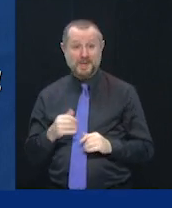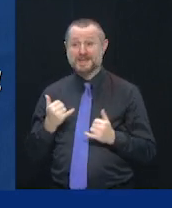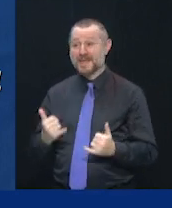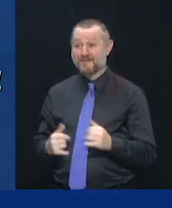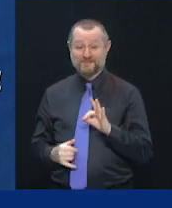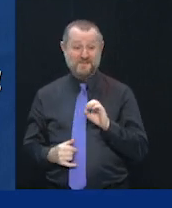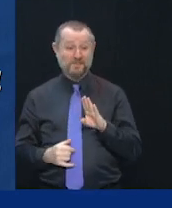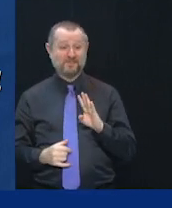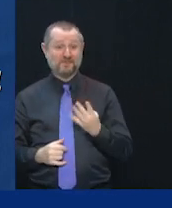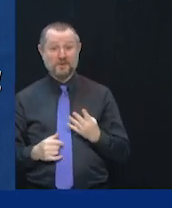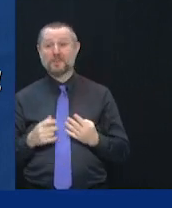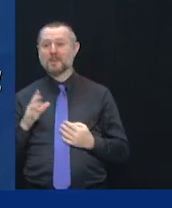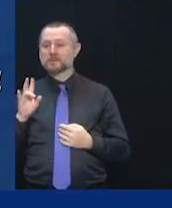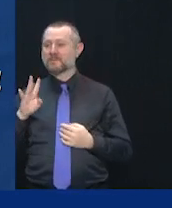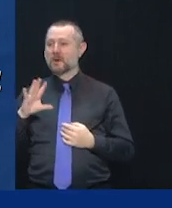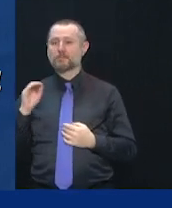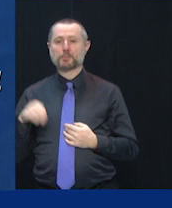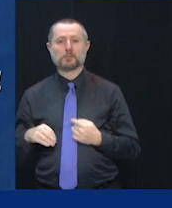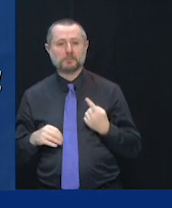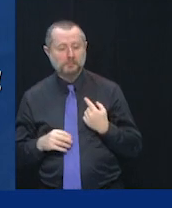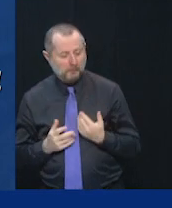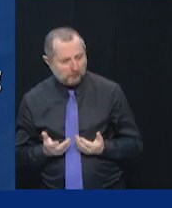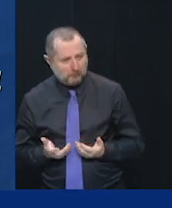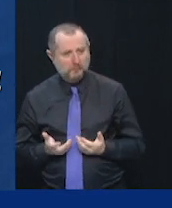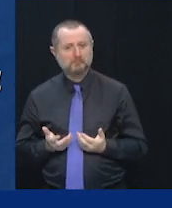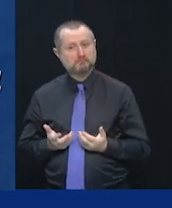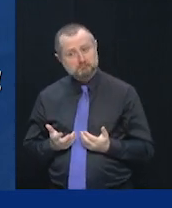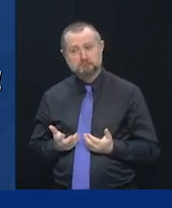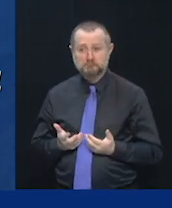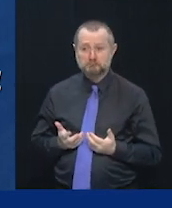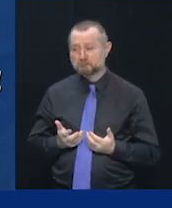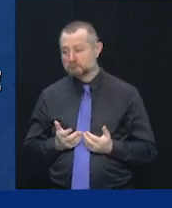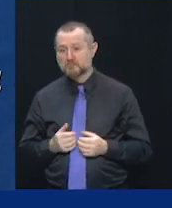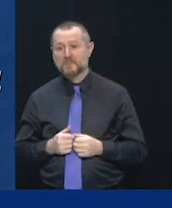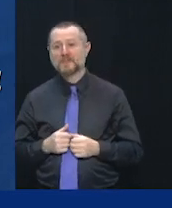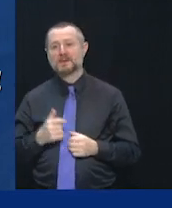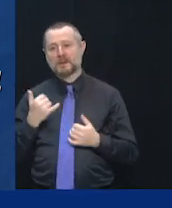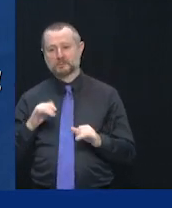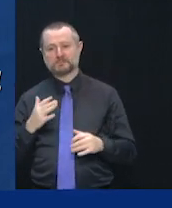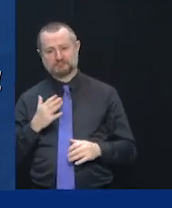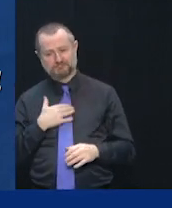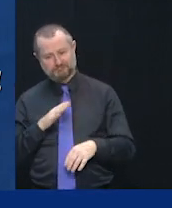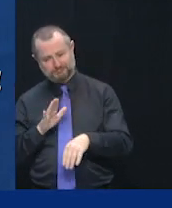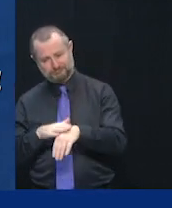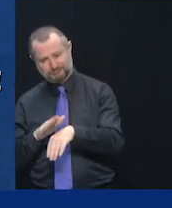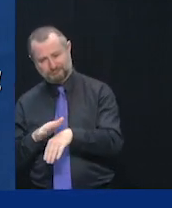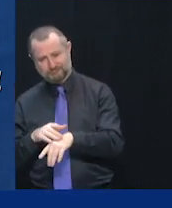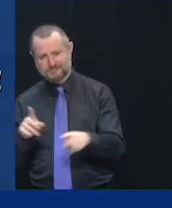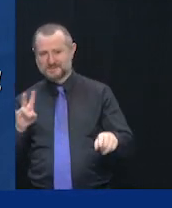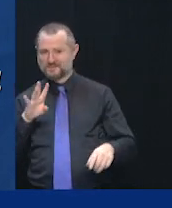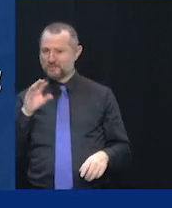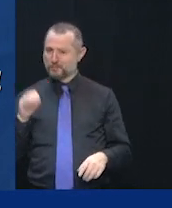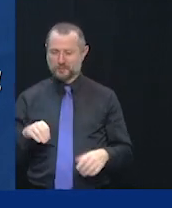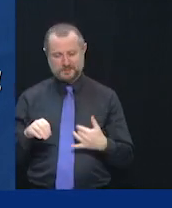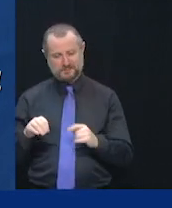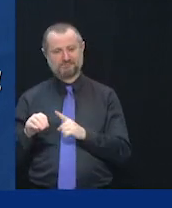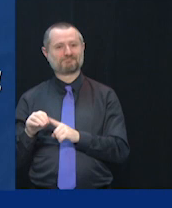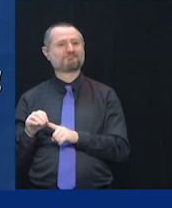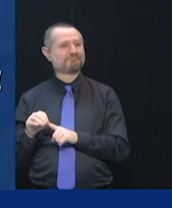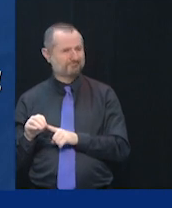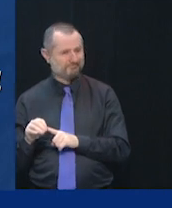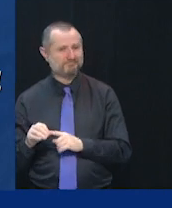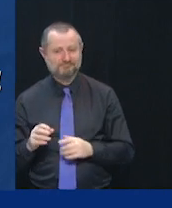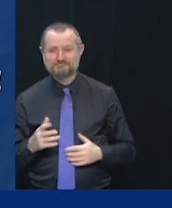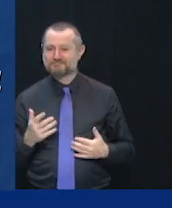75%. That is exactly where we needed to be, and we are there. And it was a